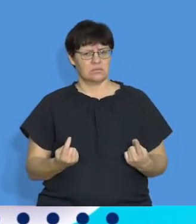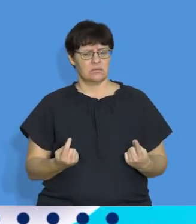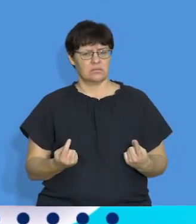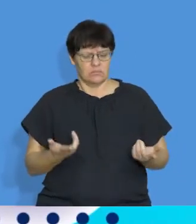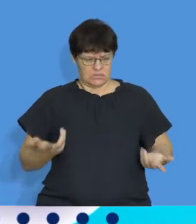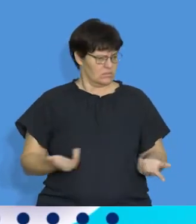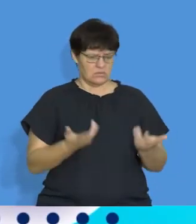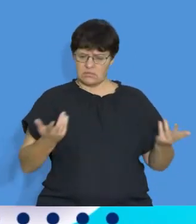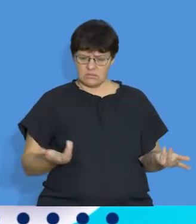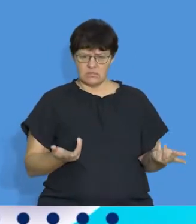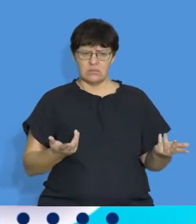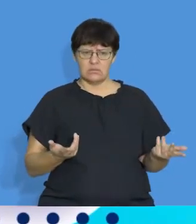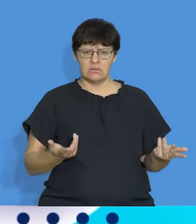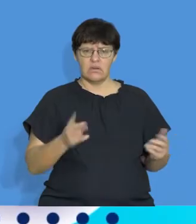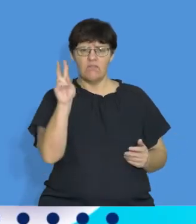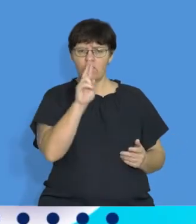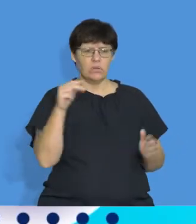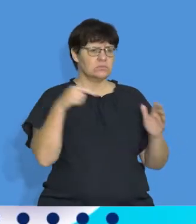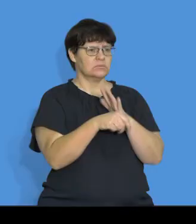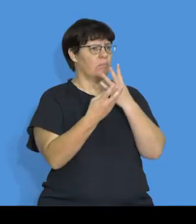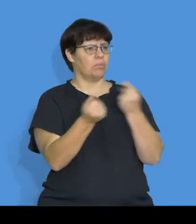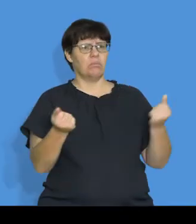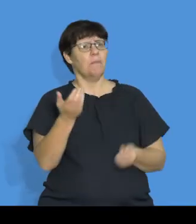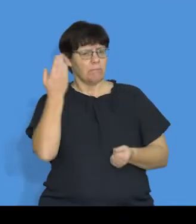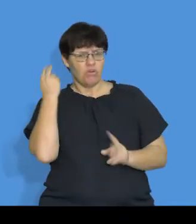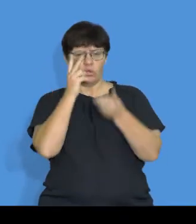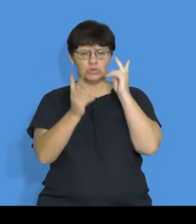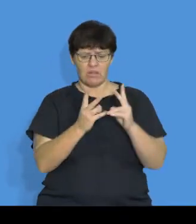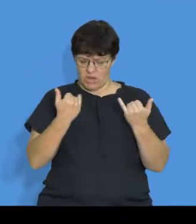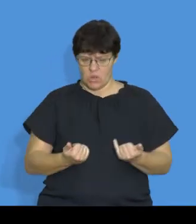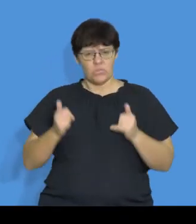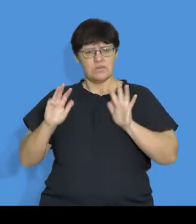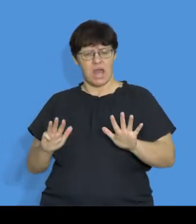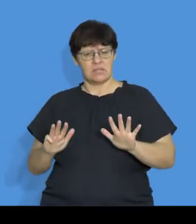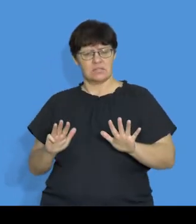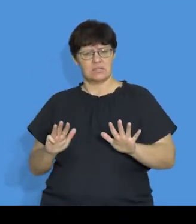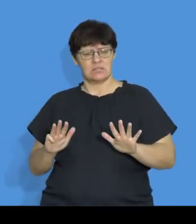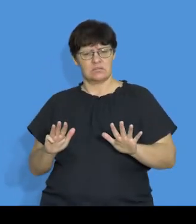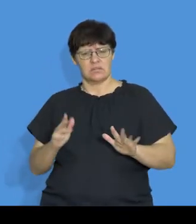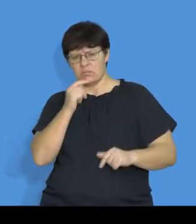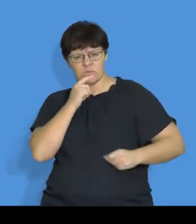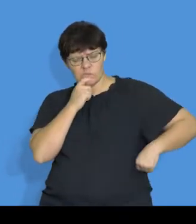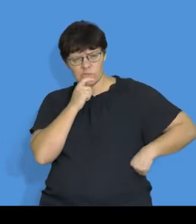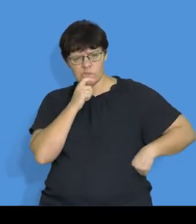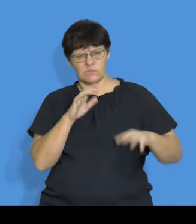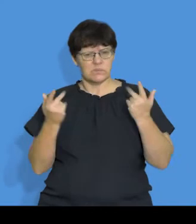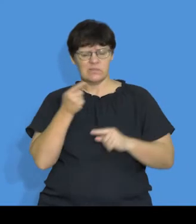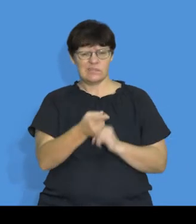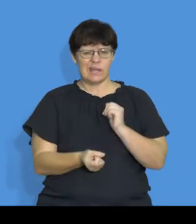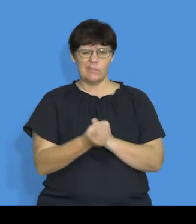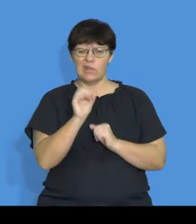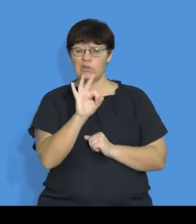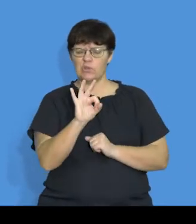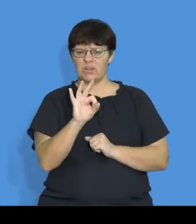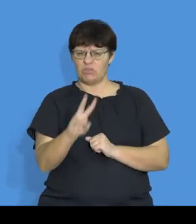account for these lost volts? Right, so where was more work done by the charges in the closed circuit? Because in the